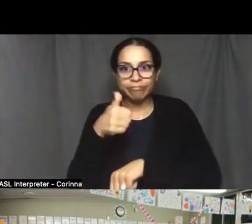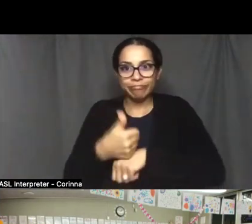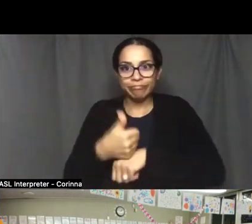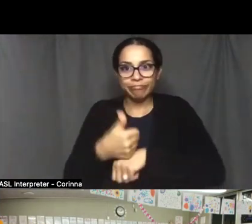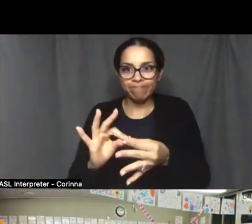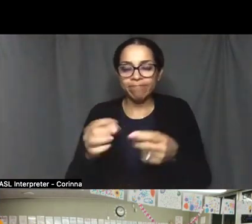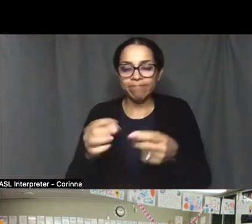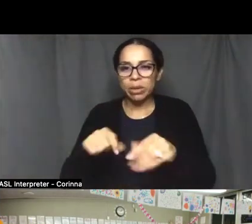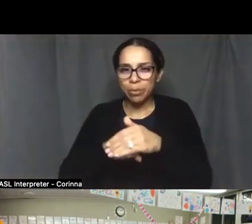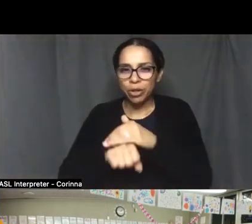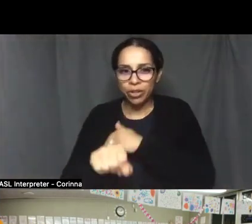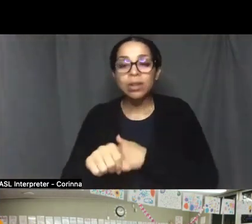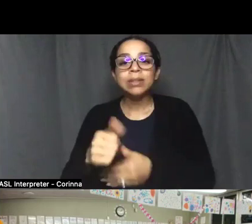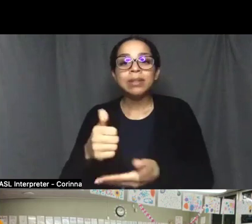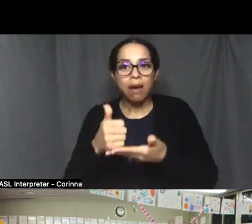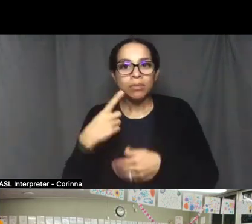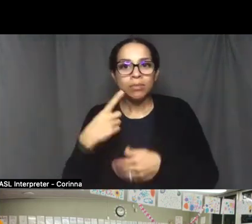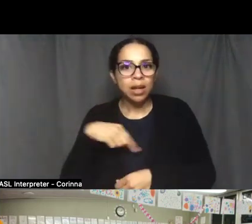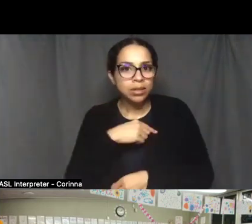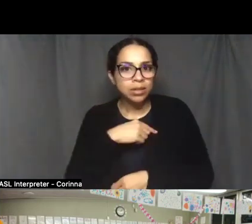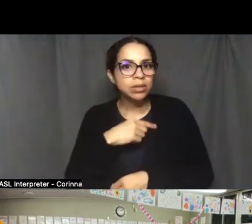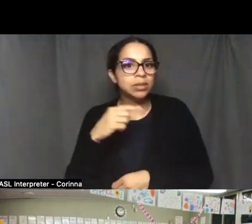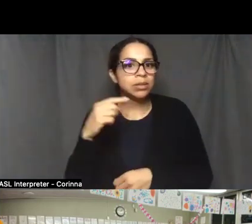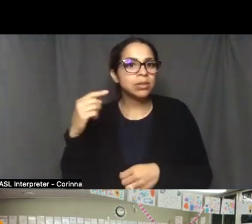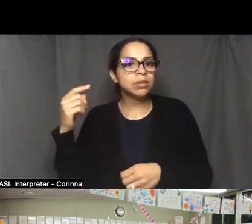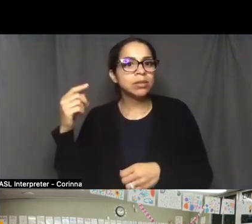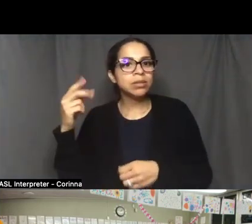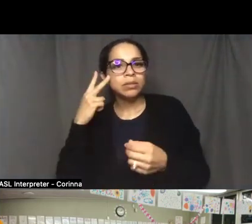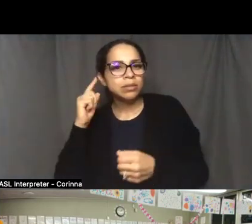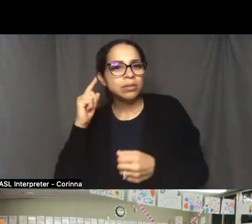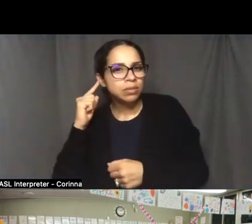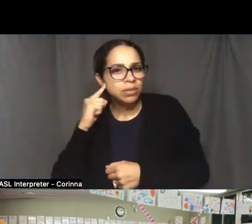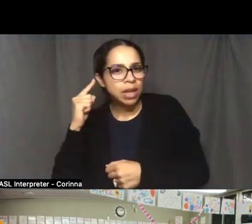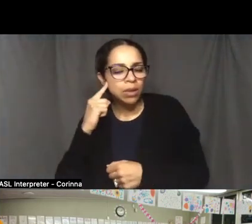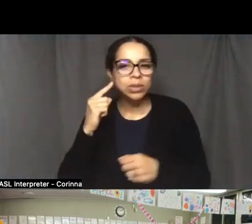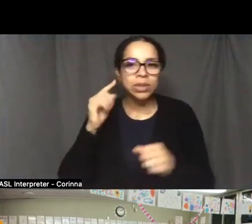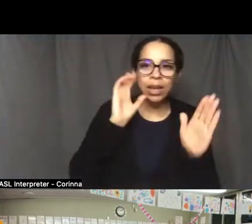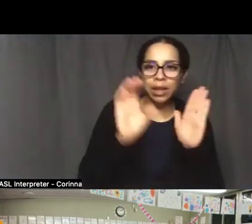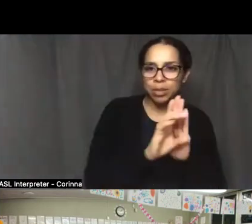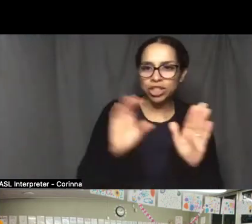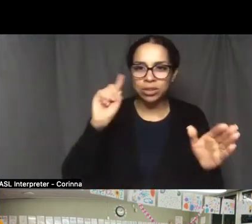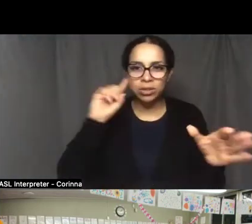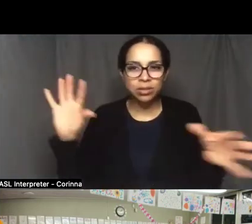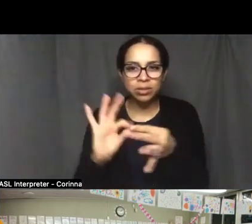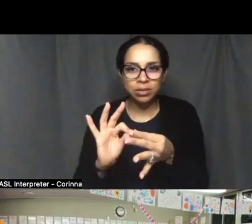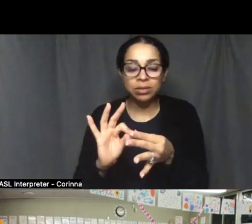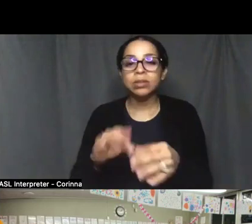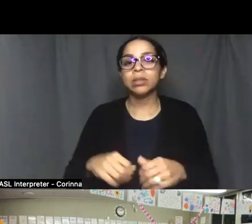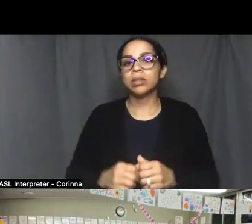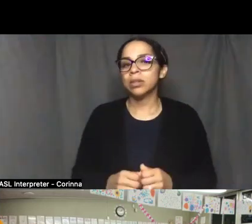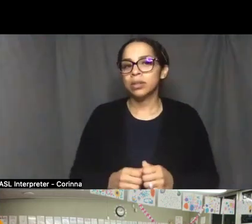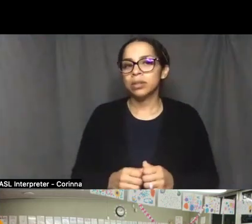speech sounds with visual images, such as letters, and enables reading. And it must be built through explicit, systematic